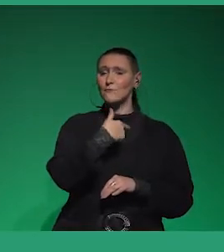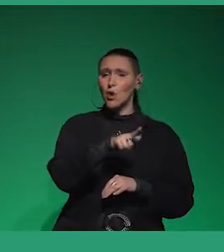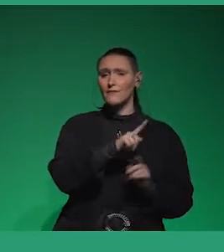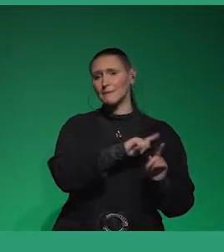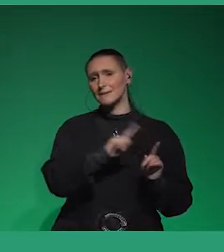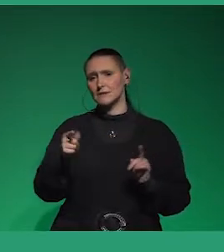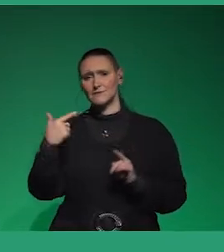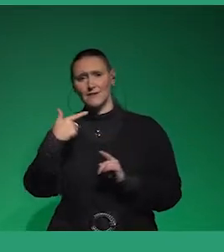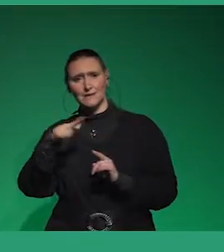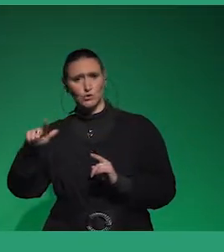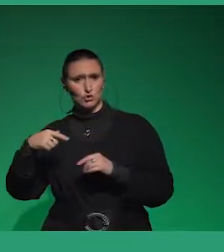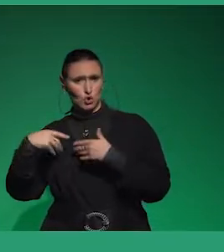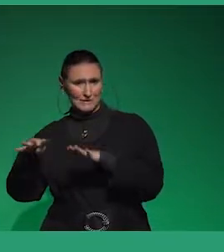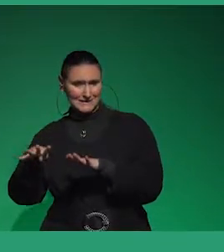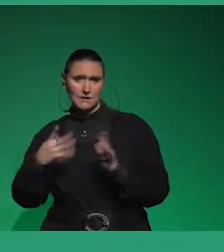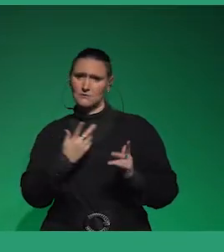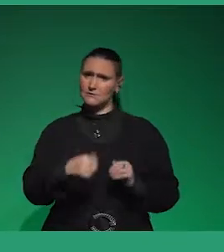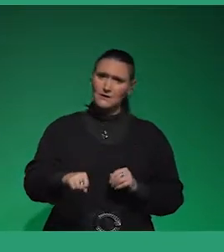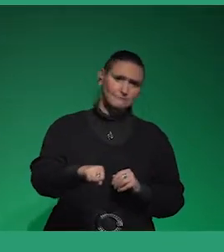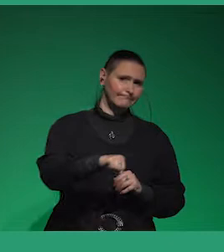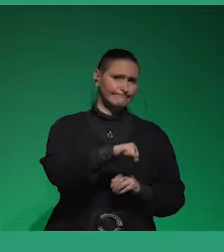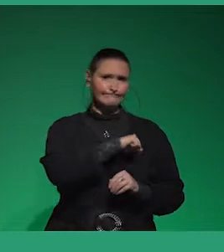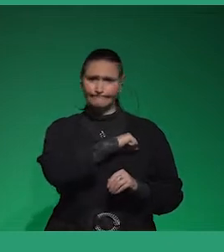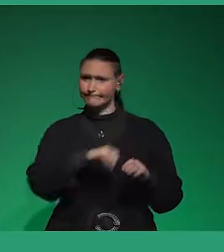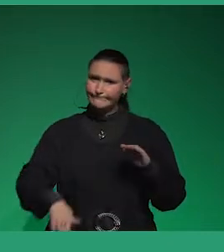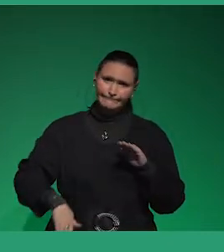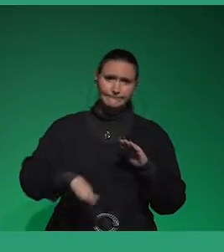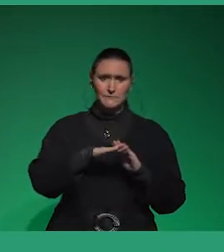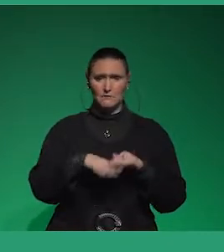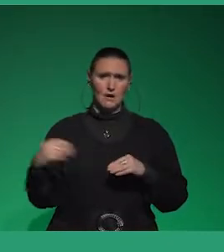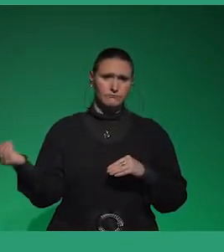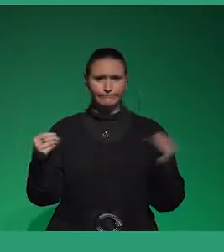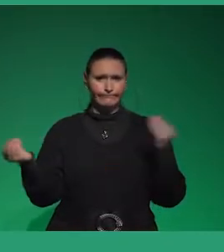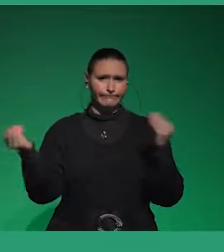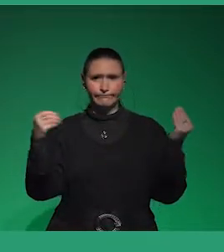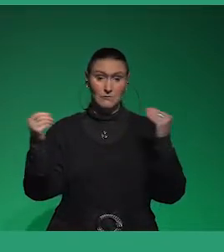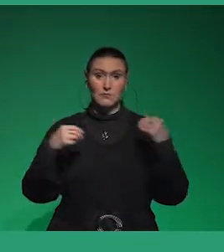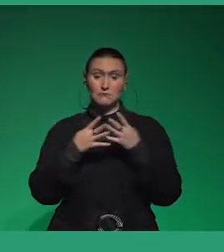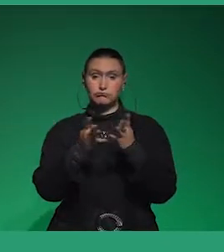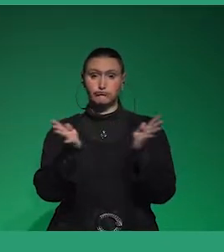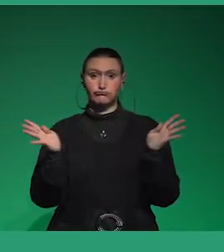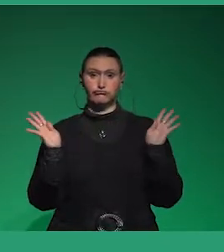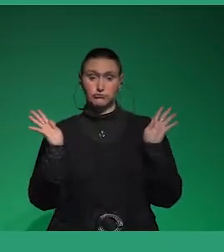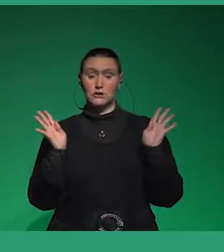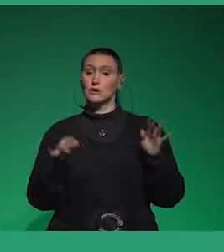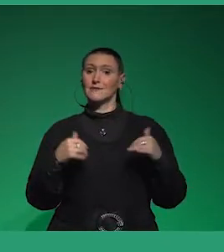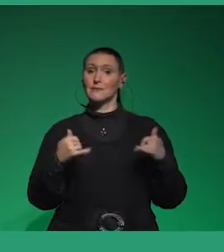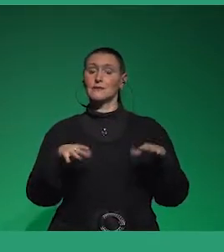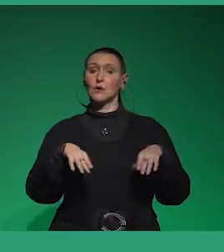2019 has been completed, successfully completed. And now we are, since last year, we are starting the